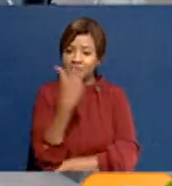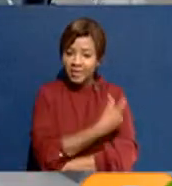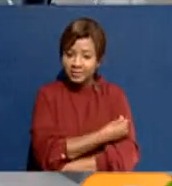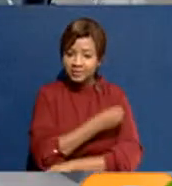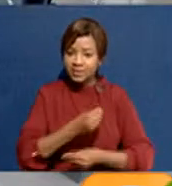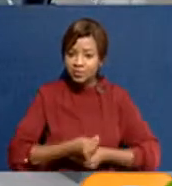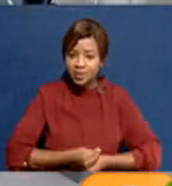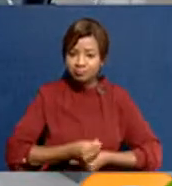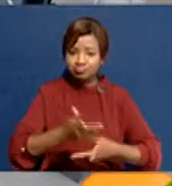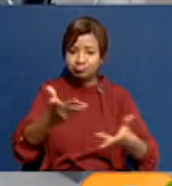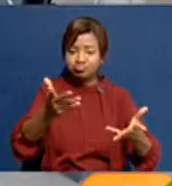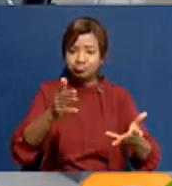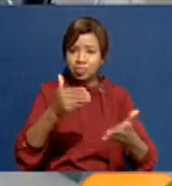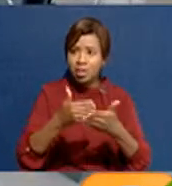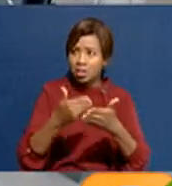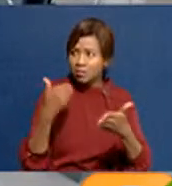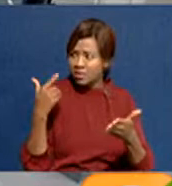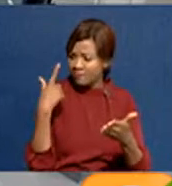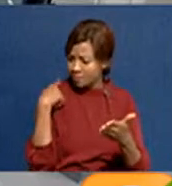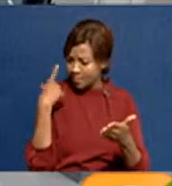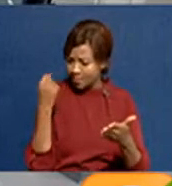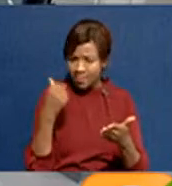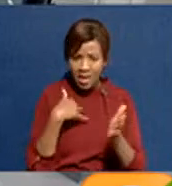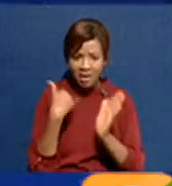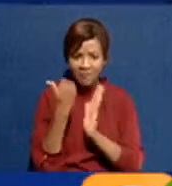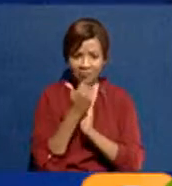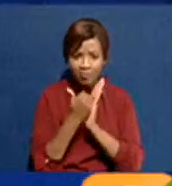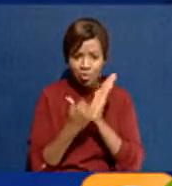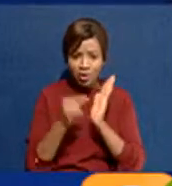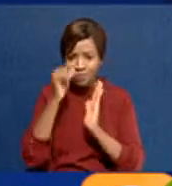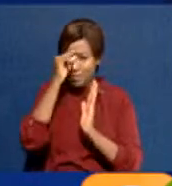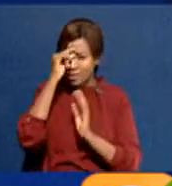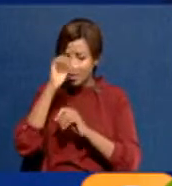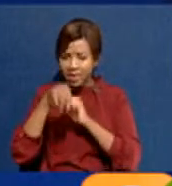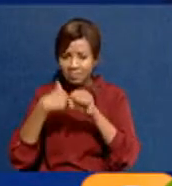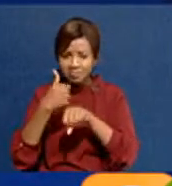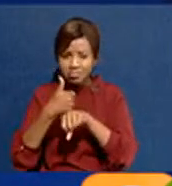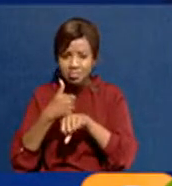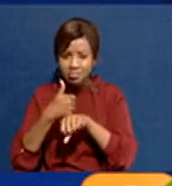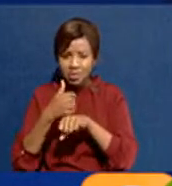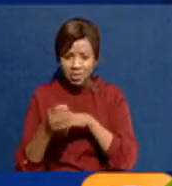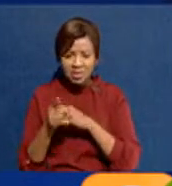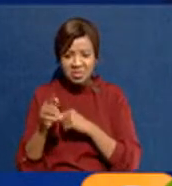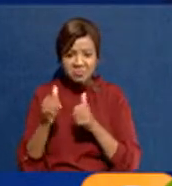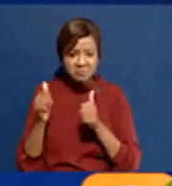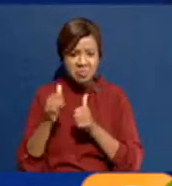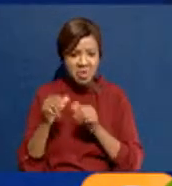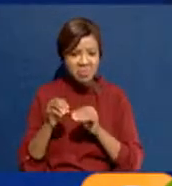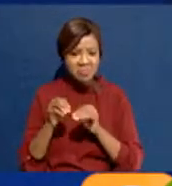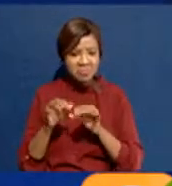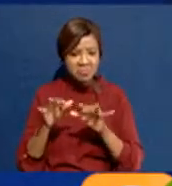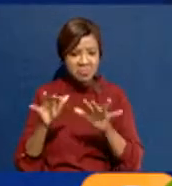you know, there was a program which was started by the government, which actually had a very good uptake. We had